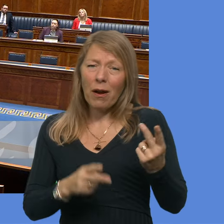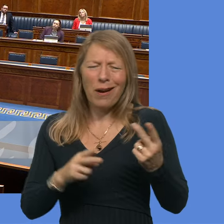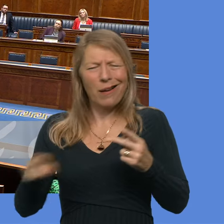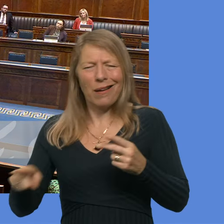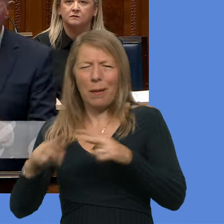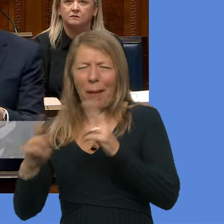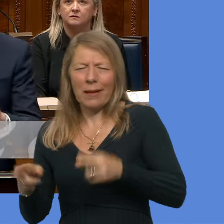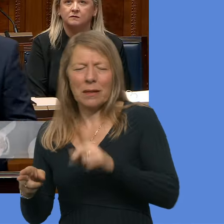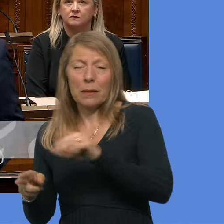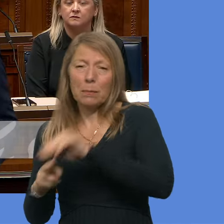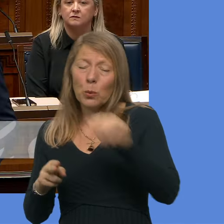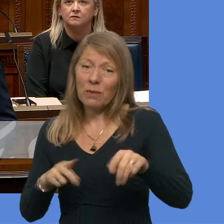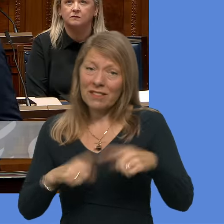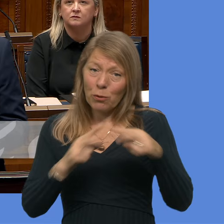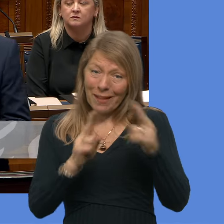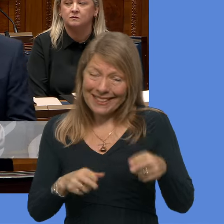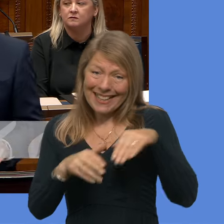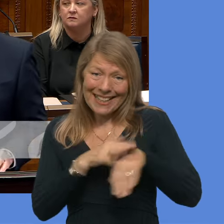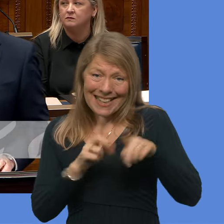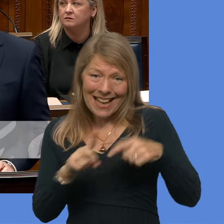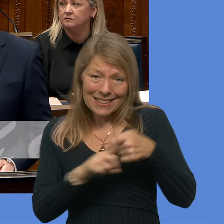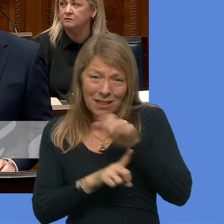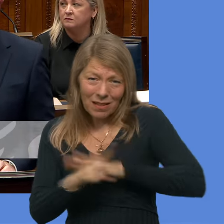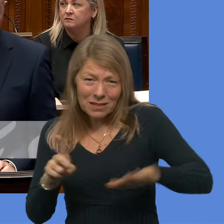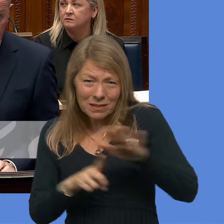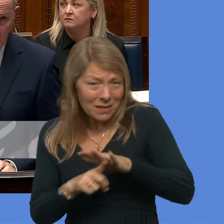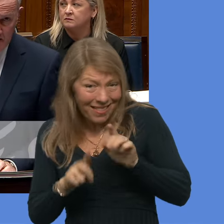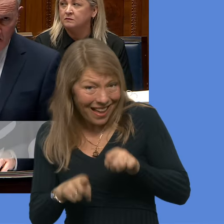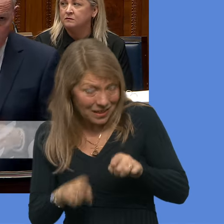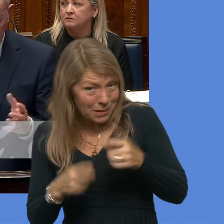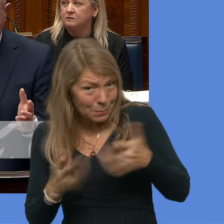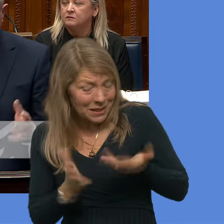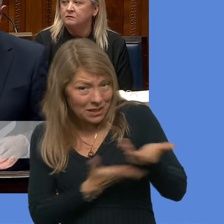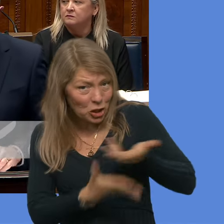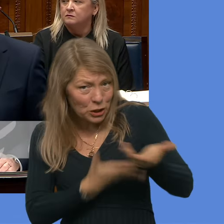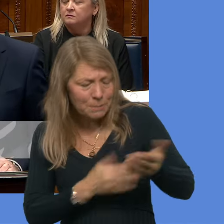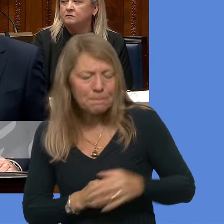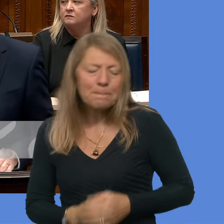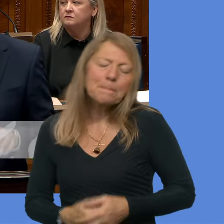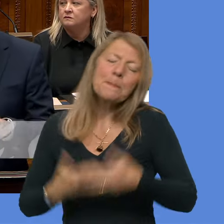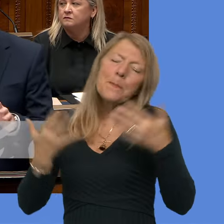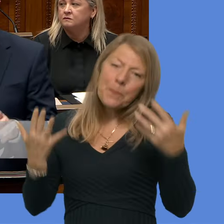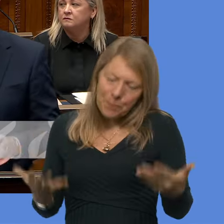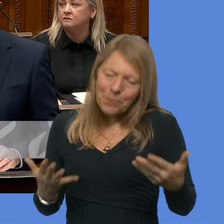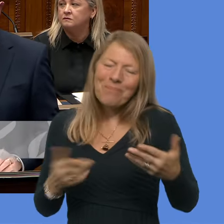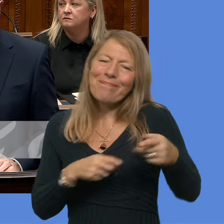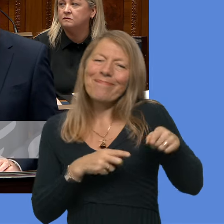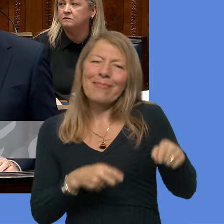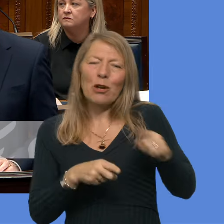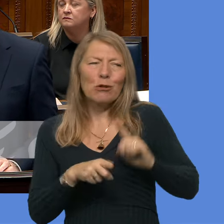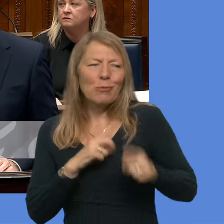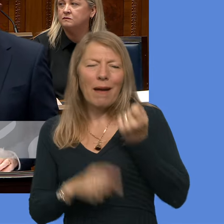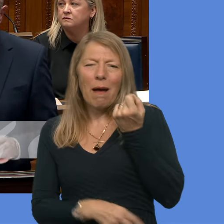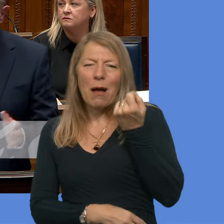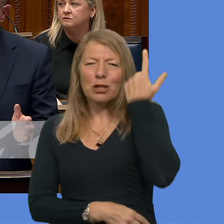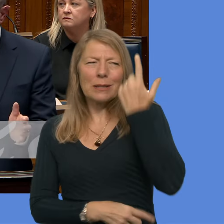If we're trying to understand what the rationale would be behind a change in Enniskillen and what that might involve. So, I know